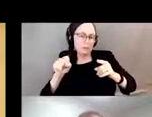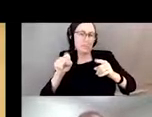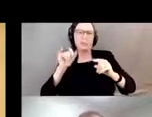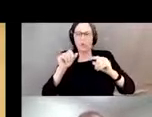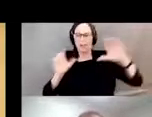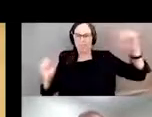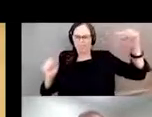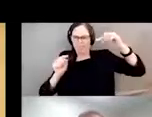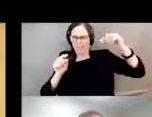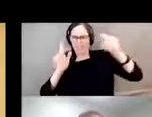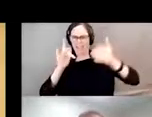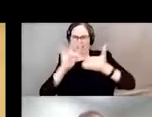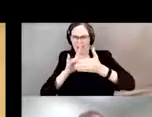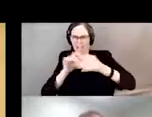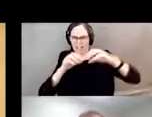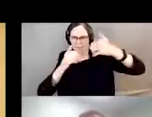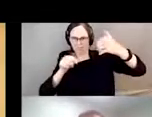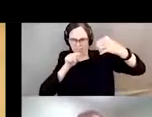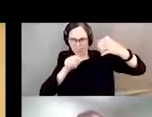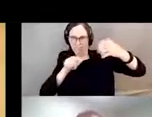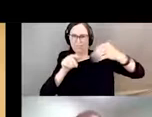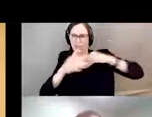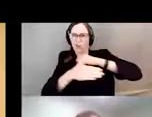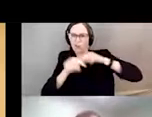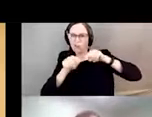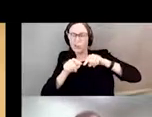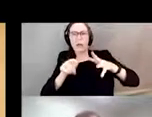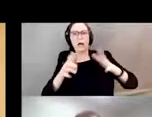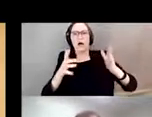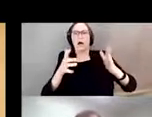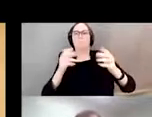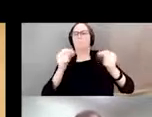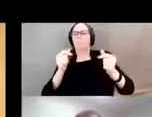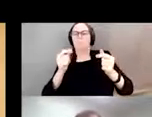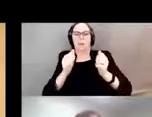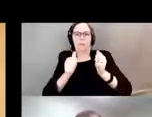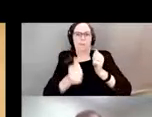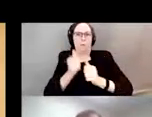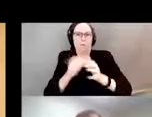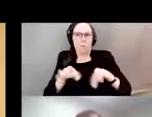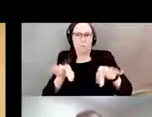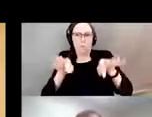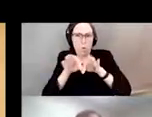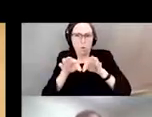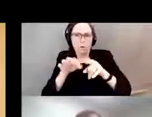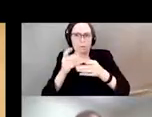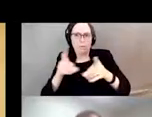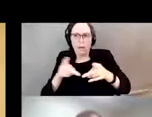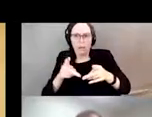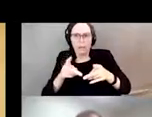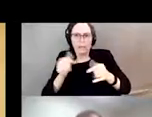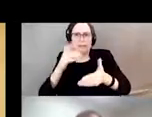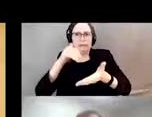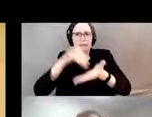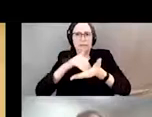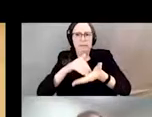at the crossroads of trade suddenly becomes one of the most strategically important places in Central